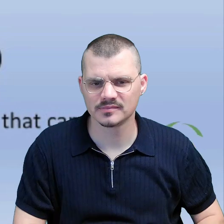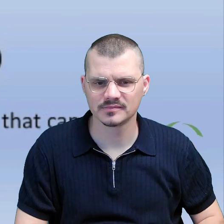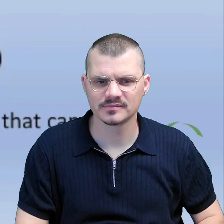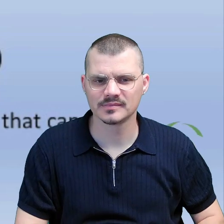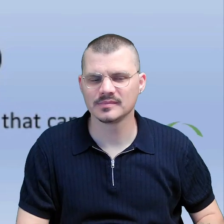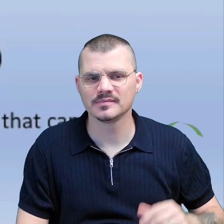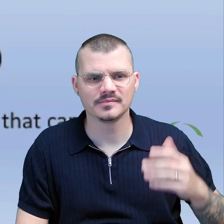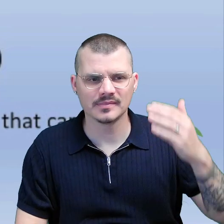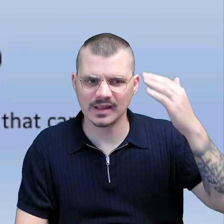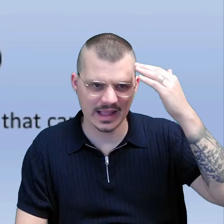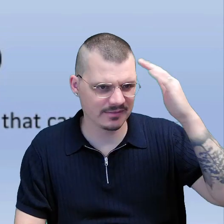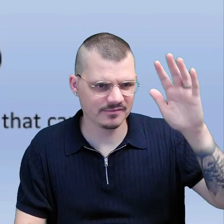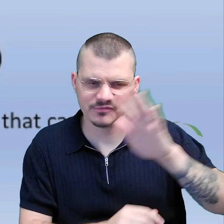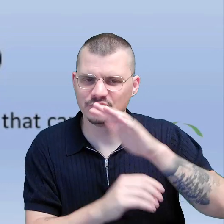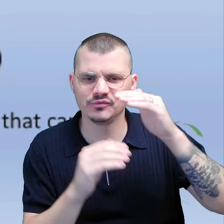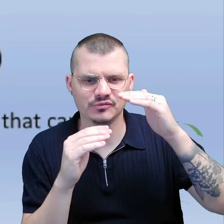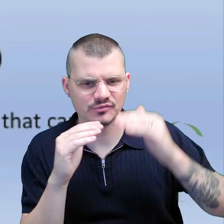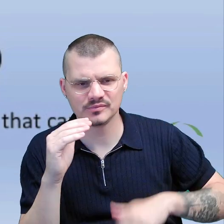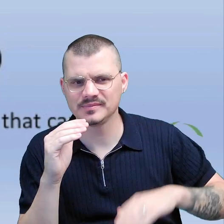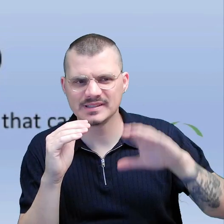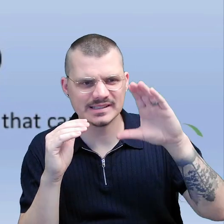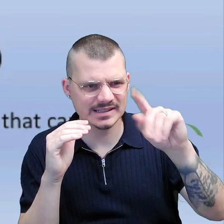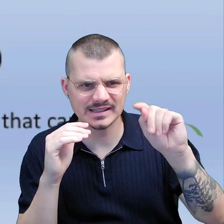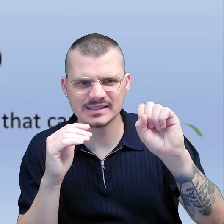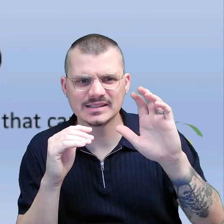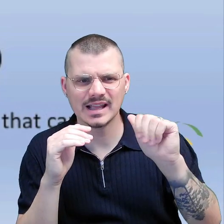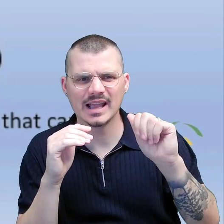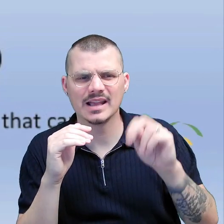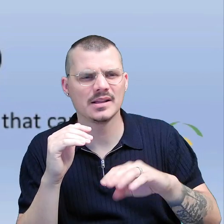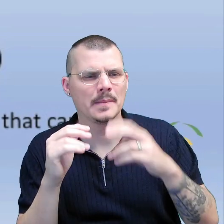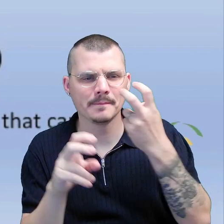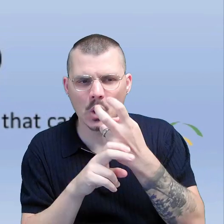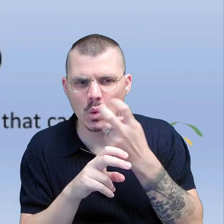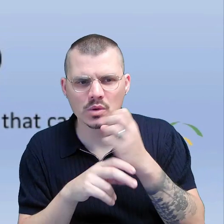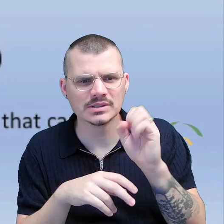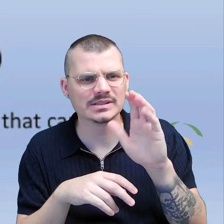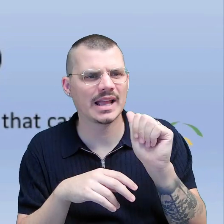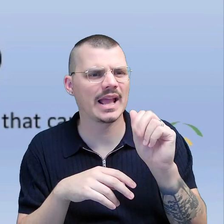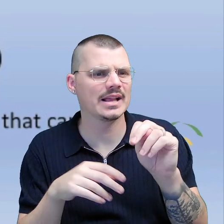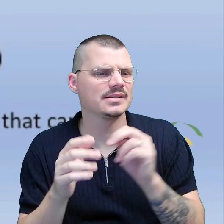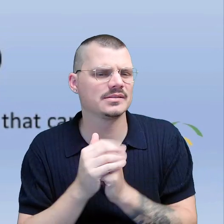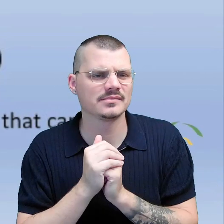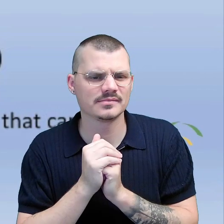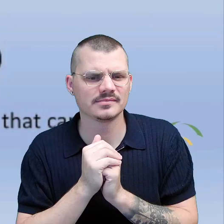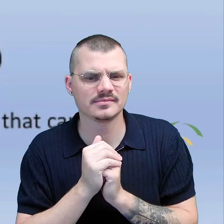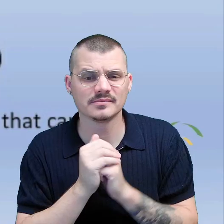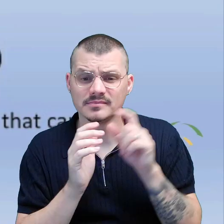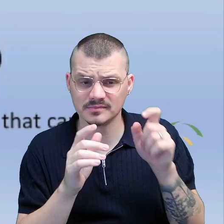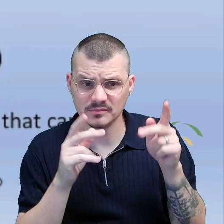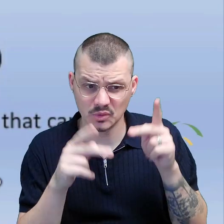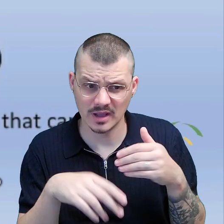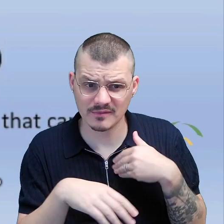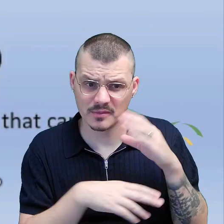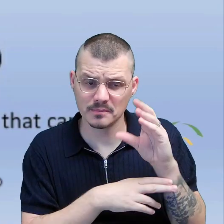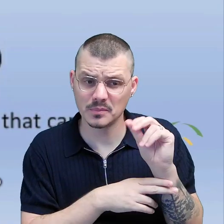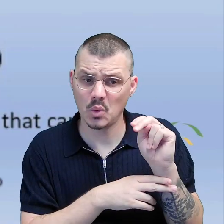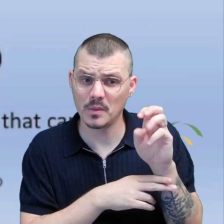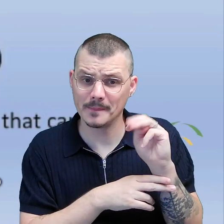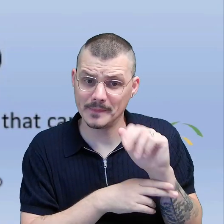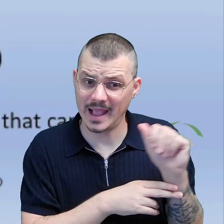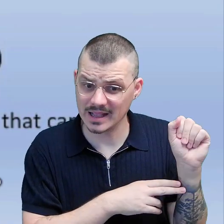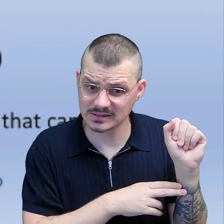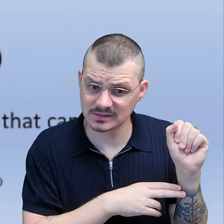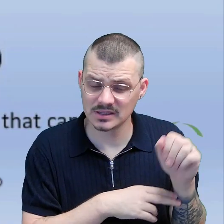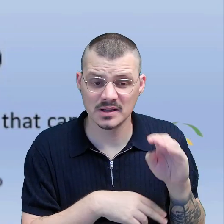Imaging, anatomy, head to toe, CT scan, bone scan. Does this person